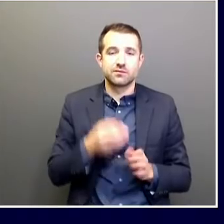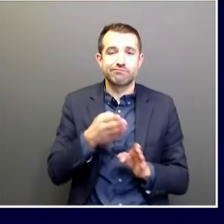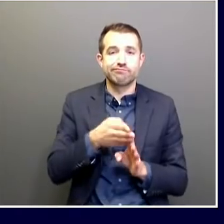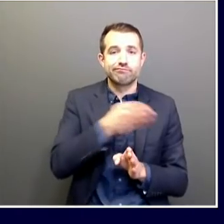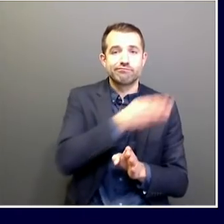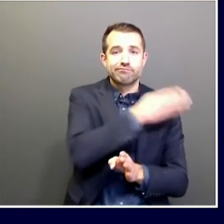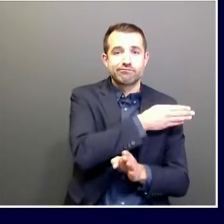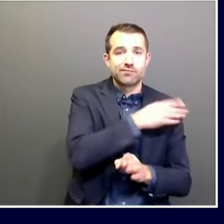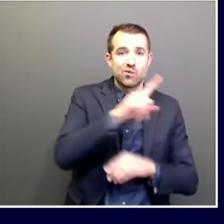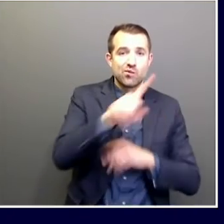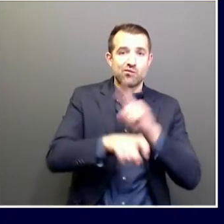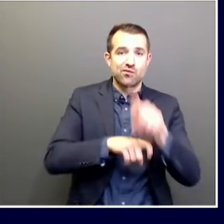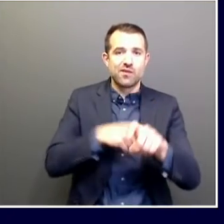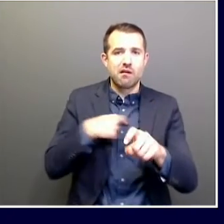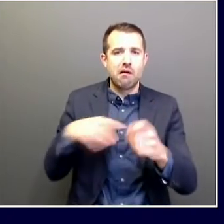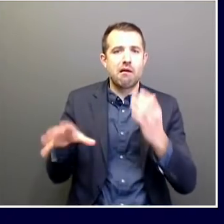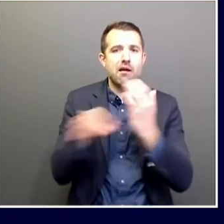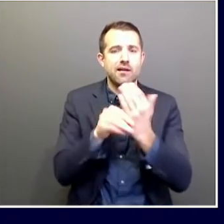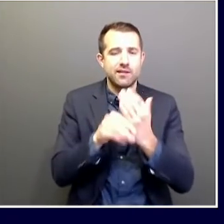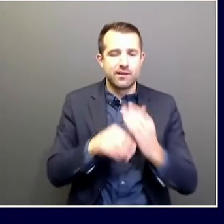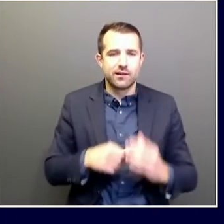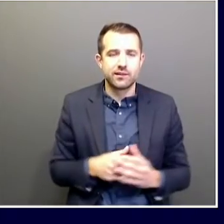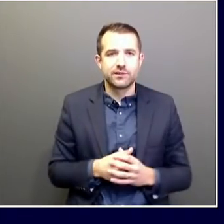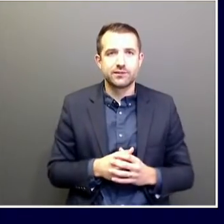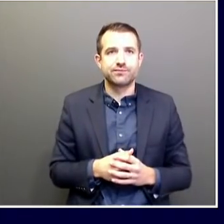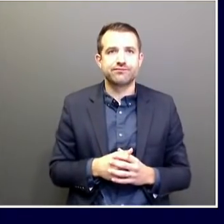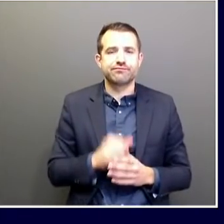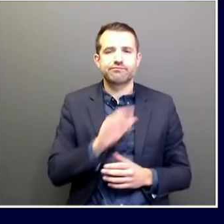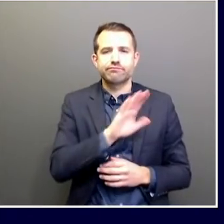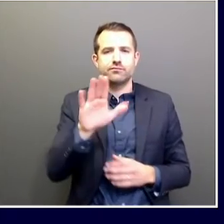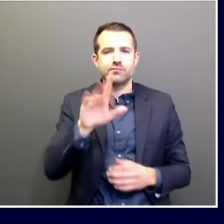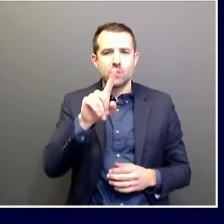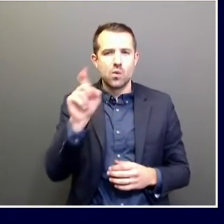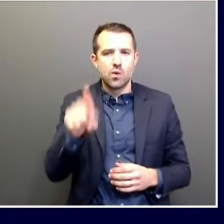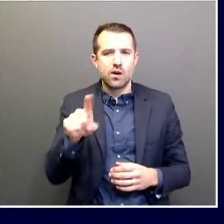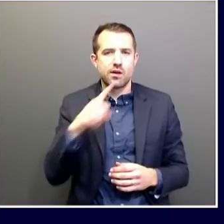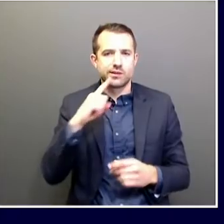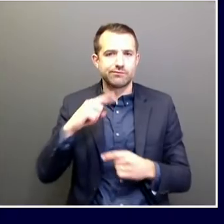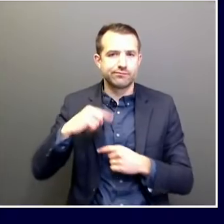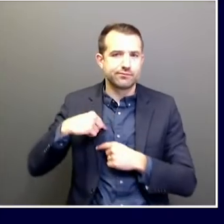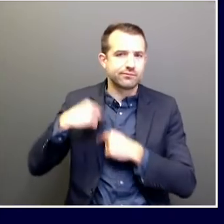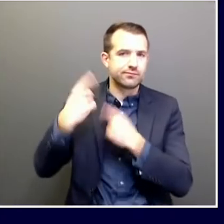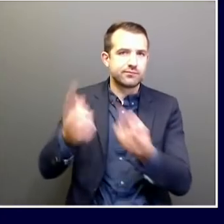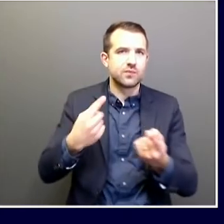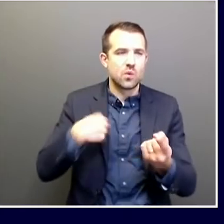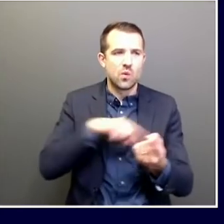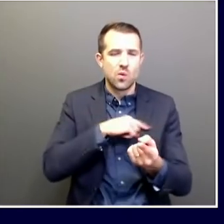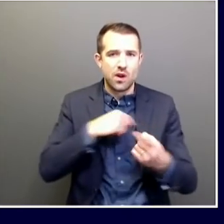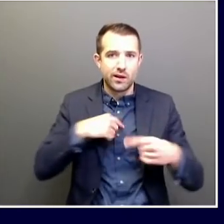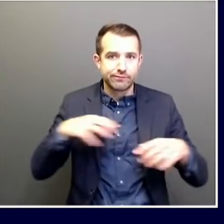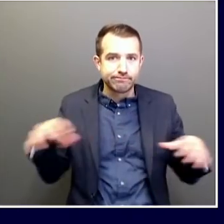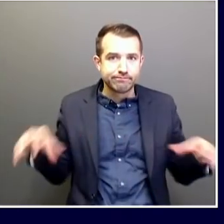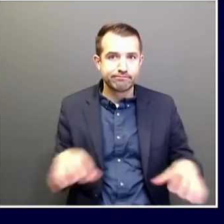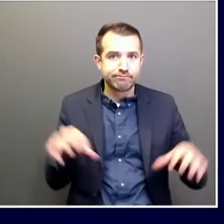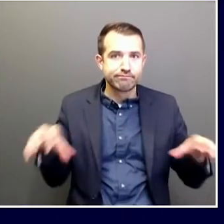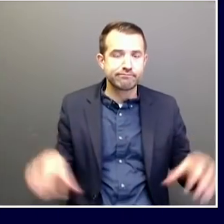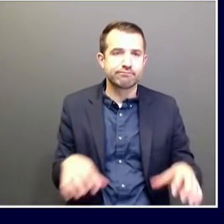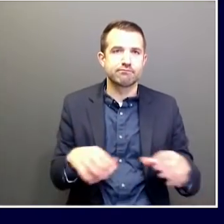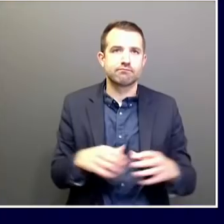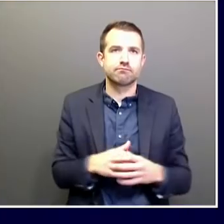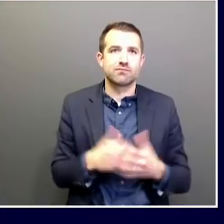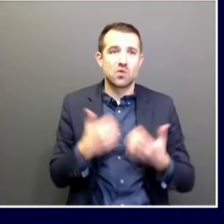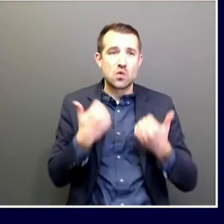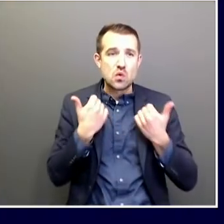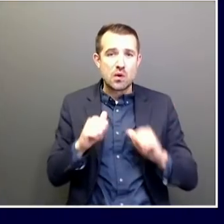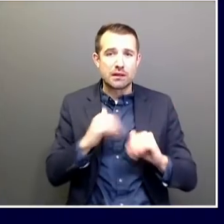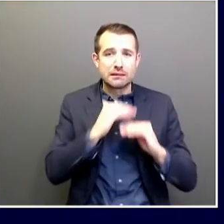little broader, you think about the work that's been done and you look at perhaps some projected travel numbers as we head into Thanksgiving. It